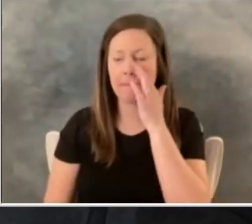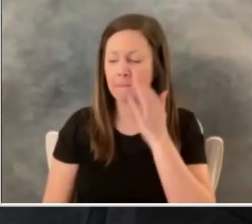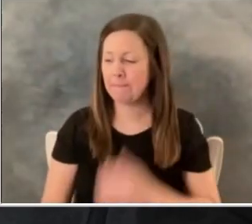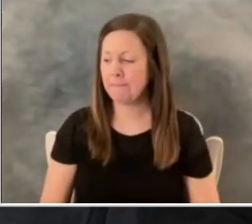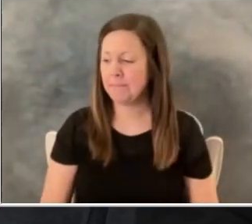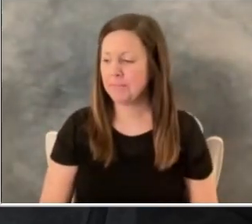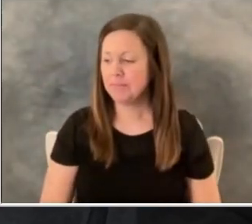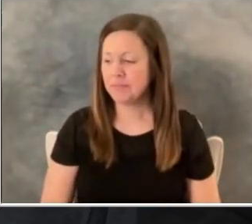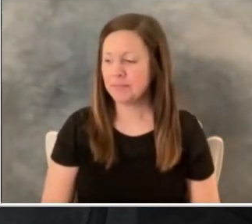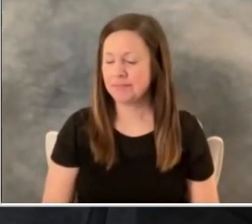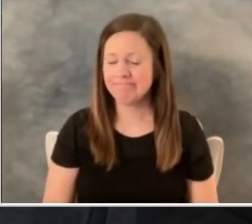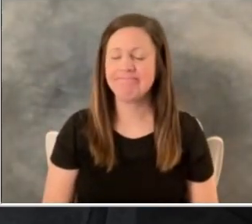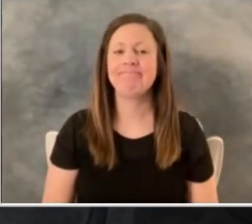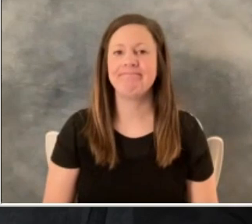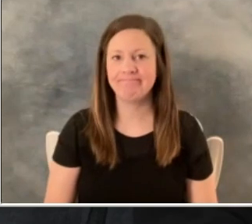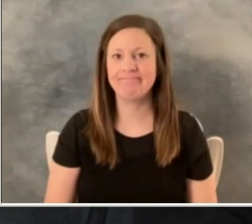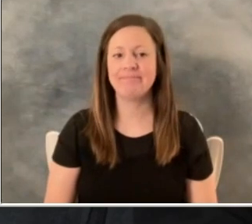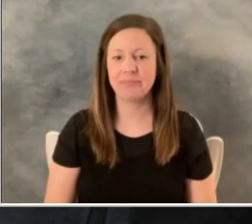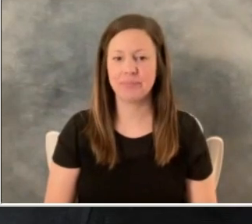Yeah,